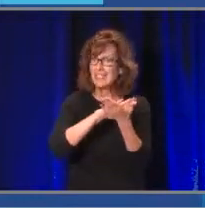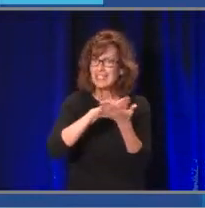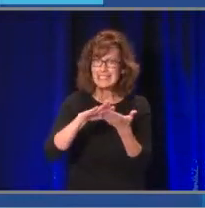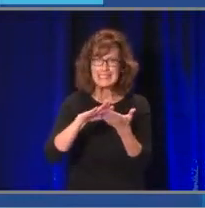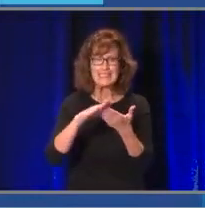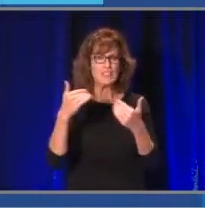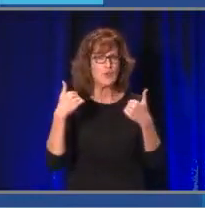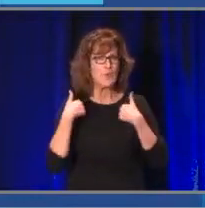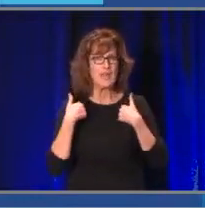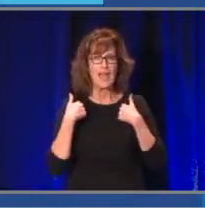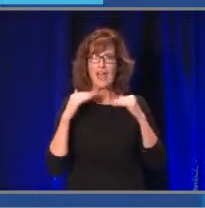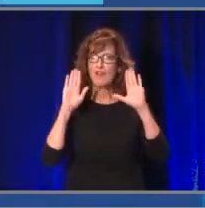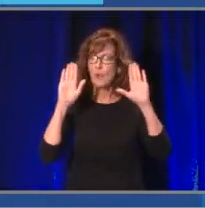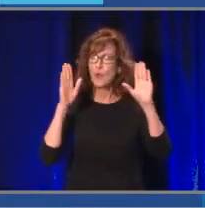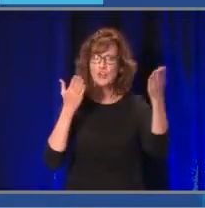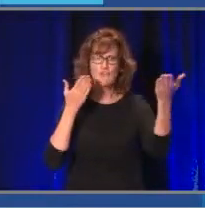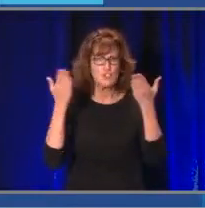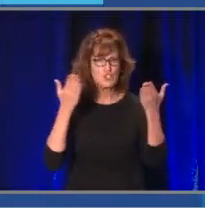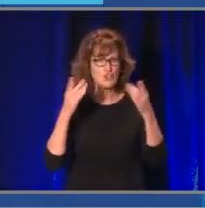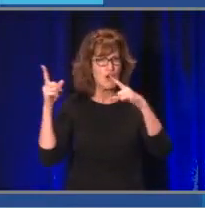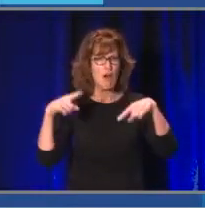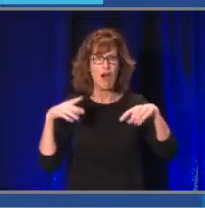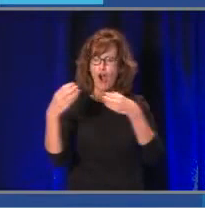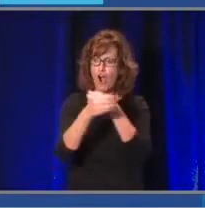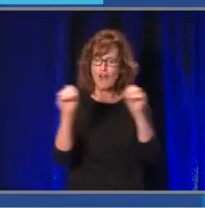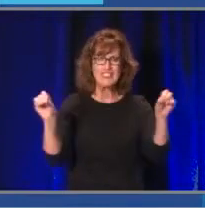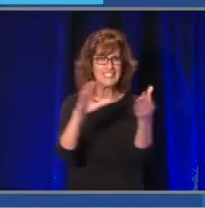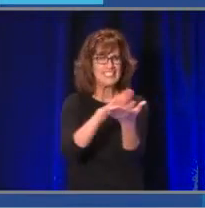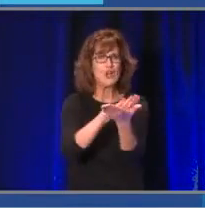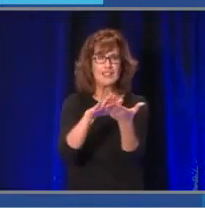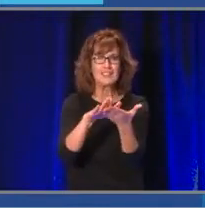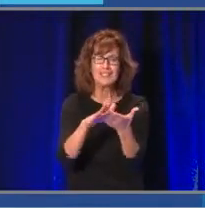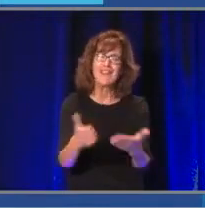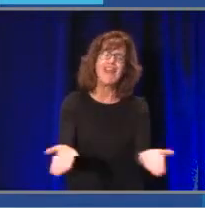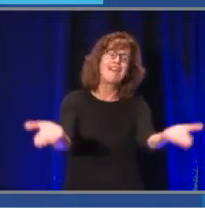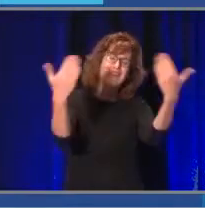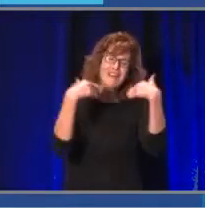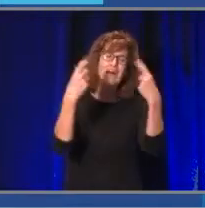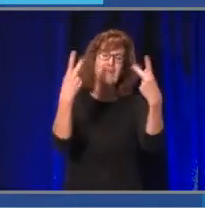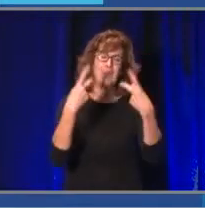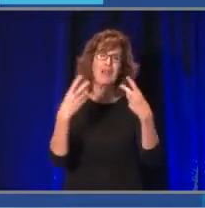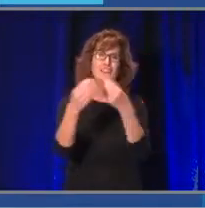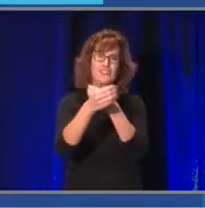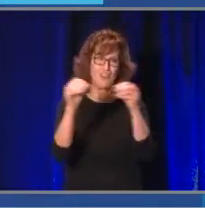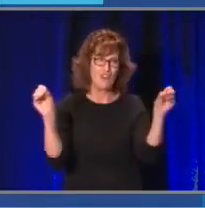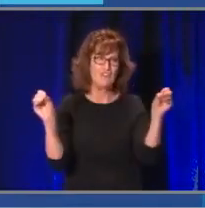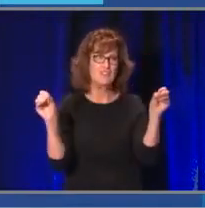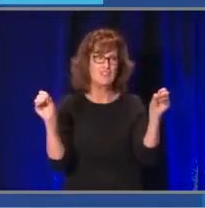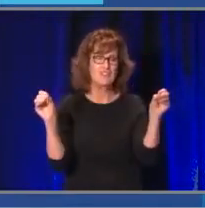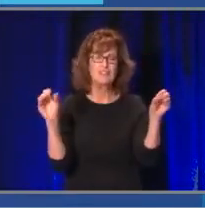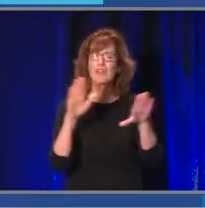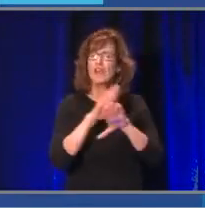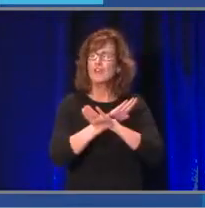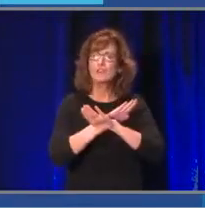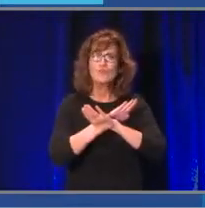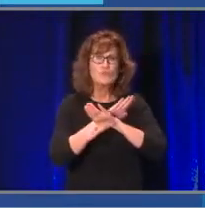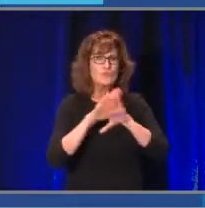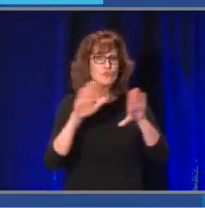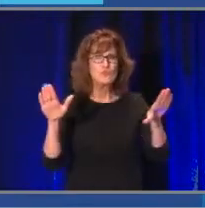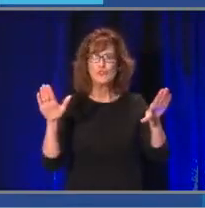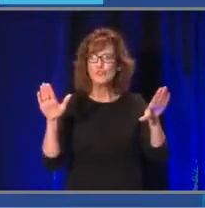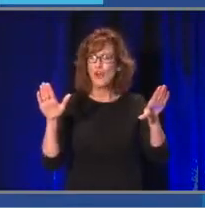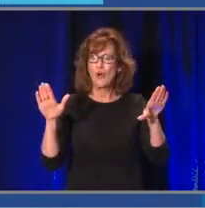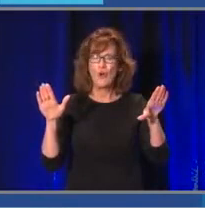good services that come in. Our offices are clean. Come back into the office, come and be workup. Don't omit